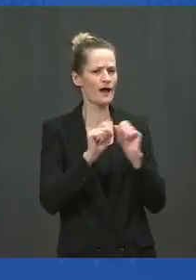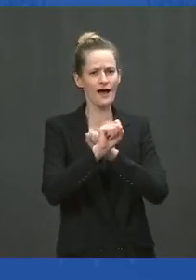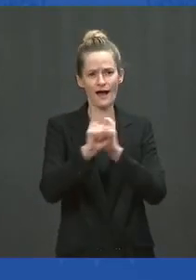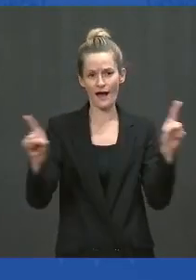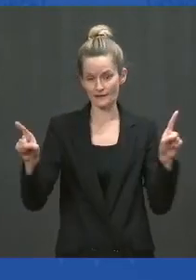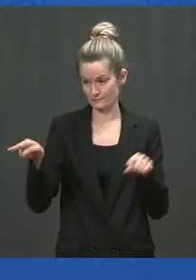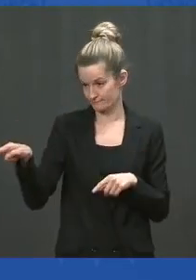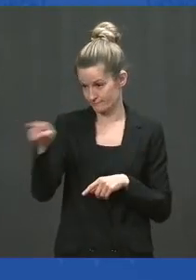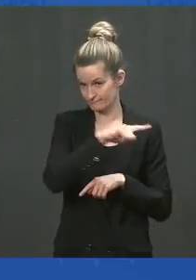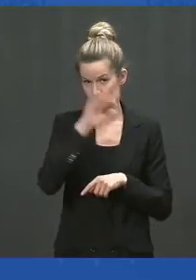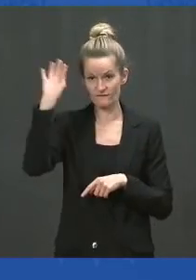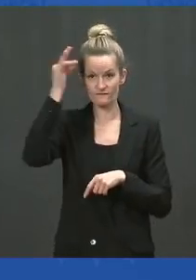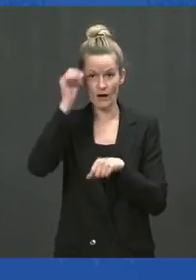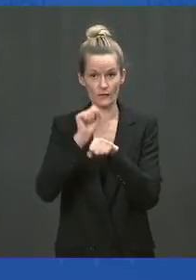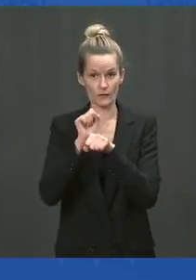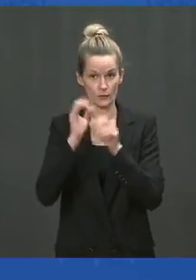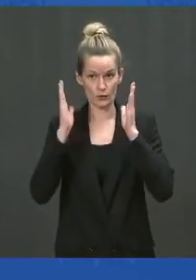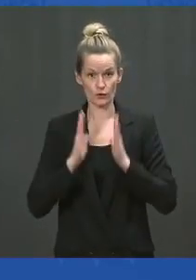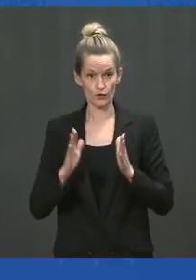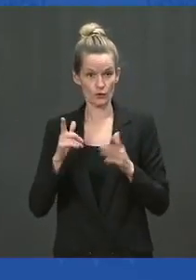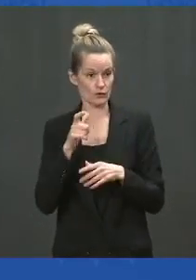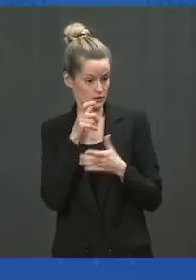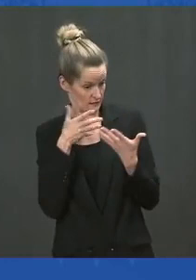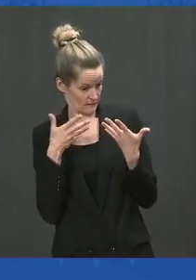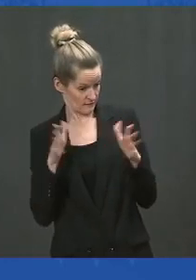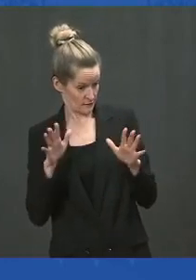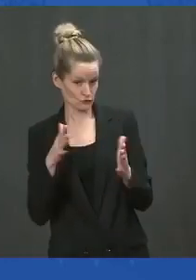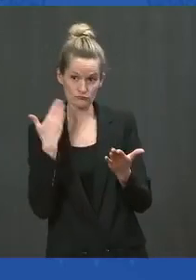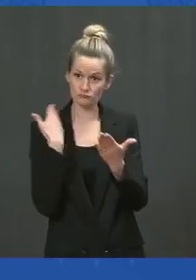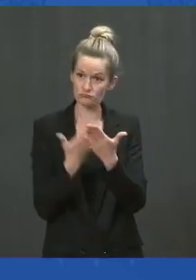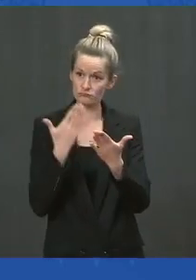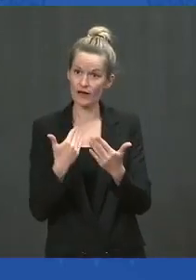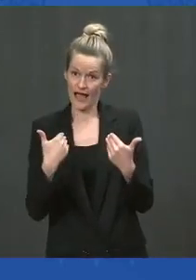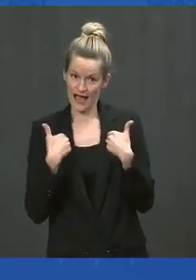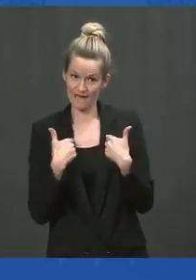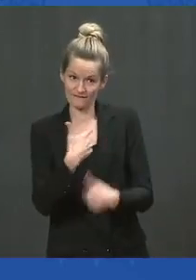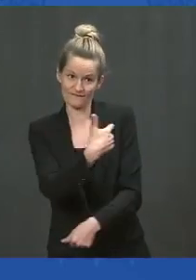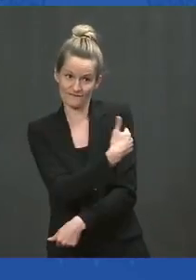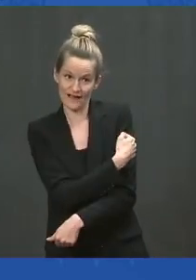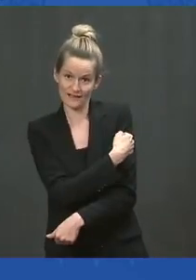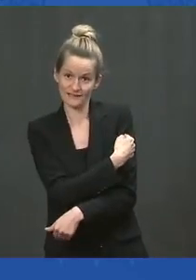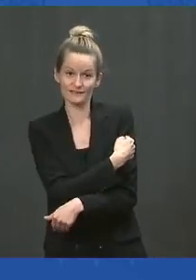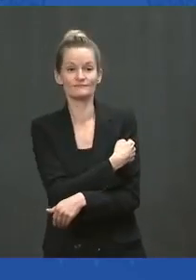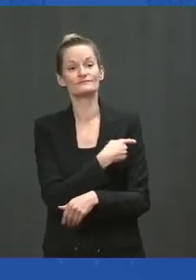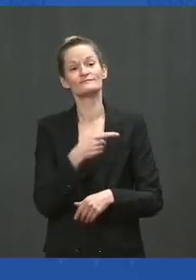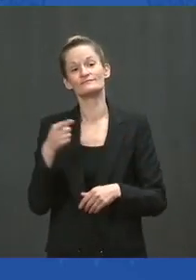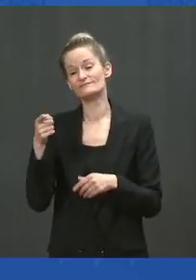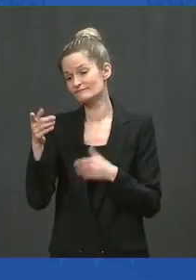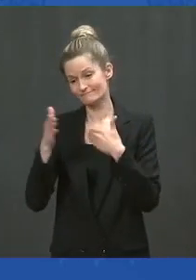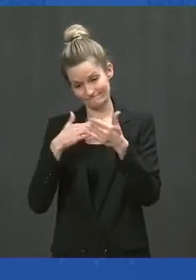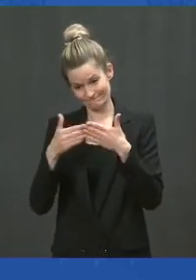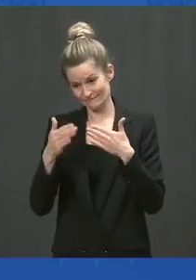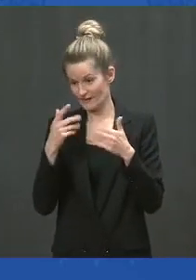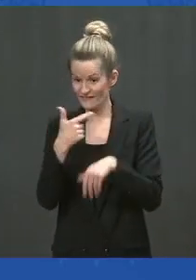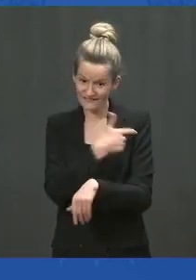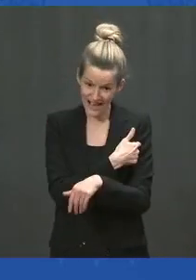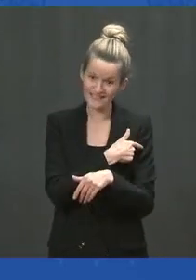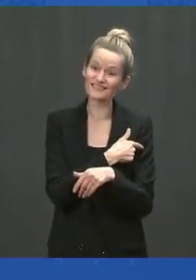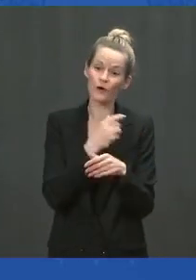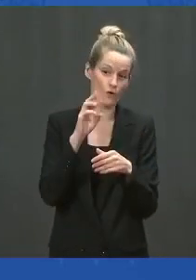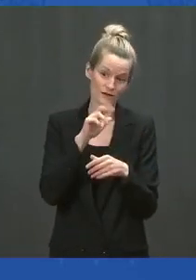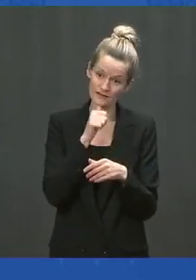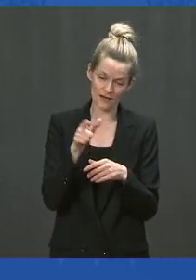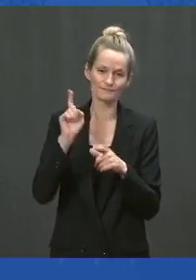or is not vaccinated will be required to wear a mask no matter where they work. test 1 or 2 times a week,